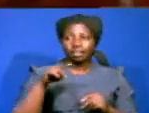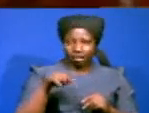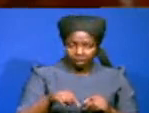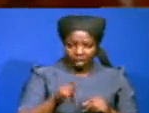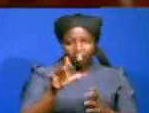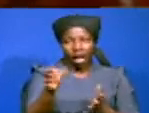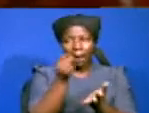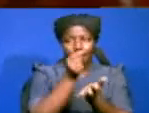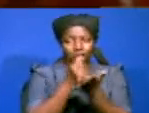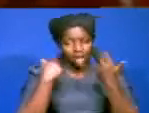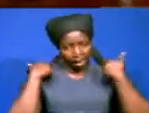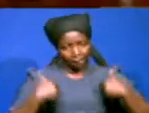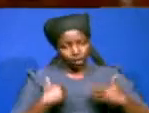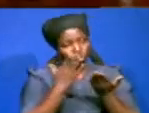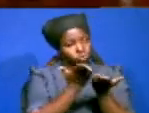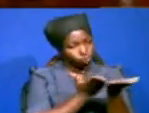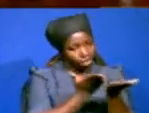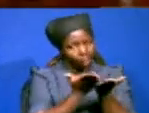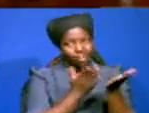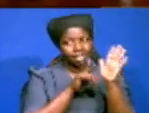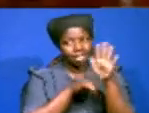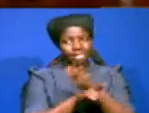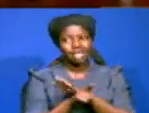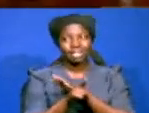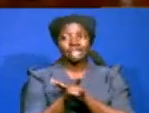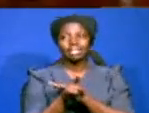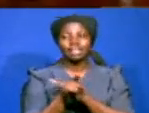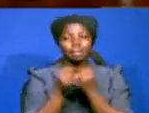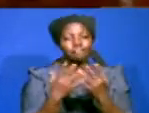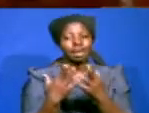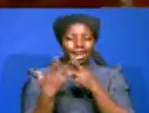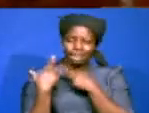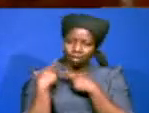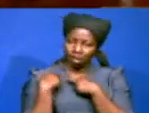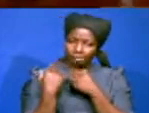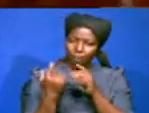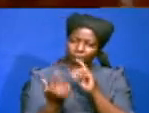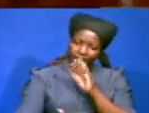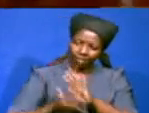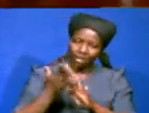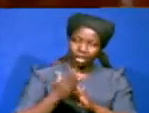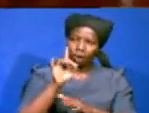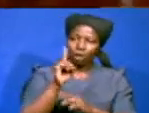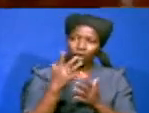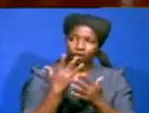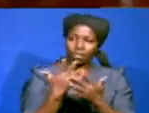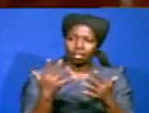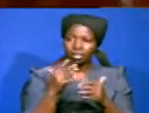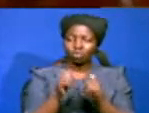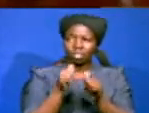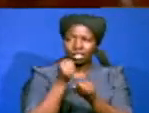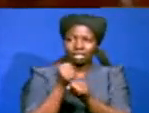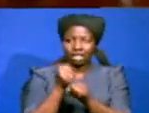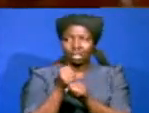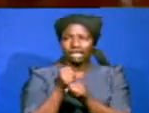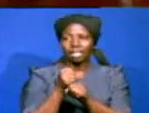appointed me to serve in many roles, but quickly, one of those he did was to chair a committee to give